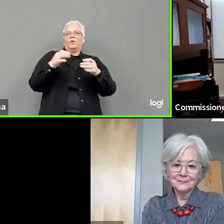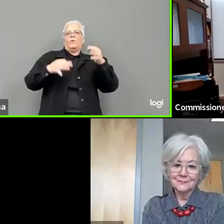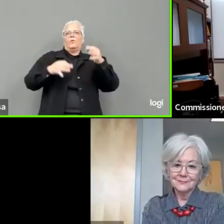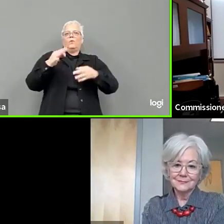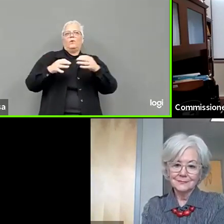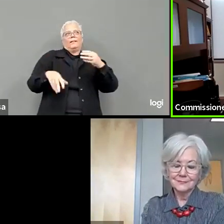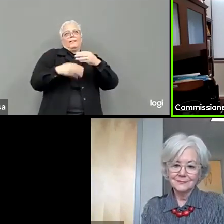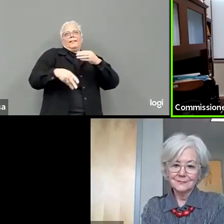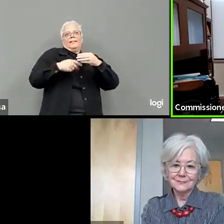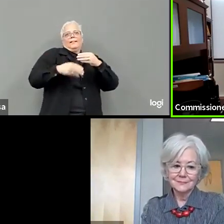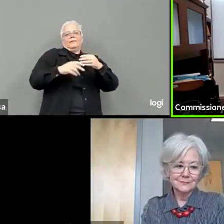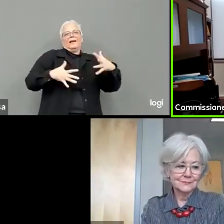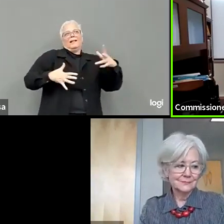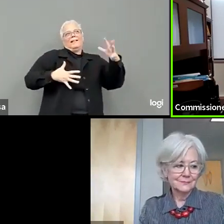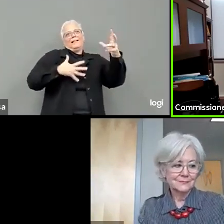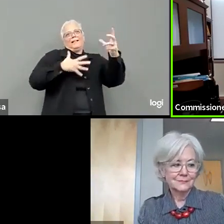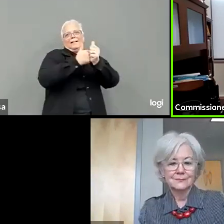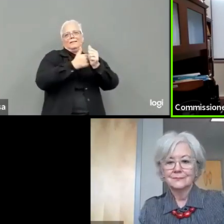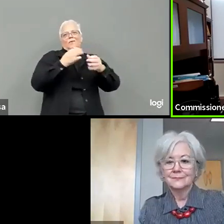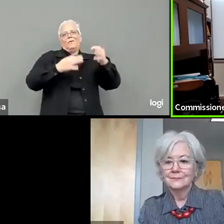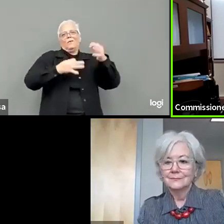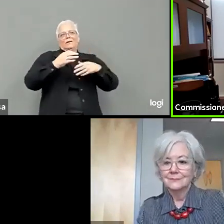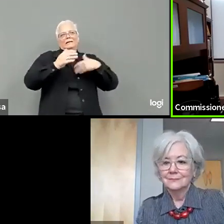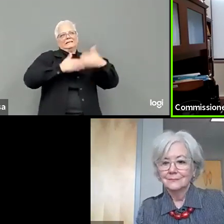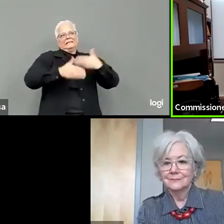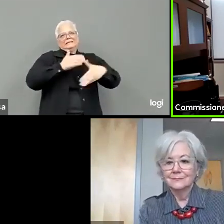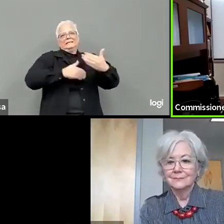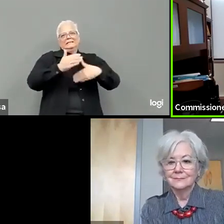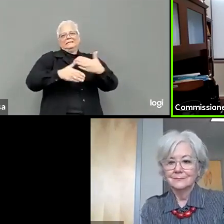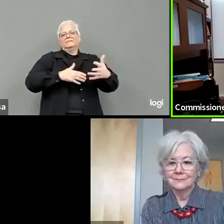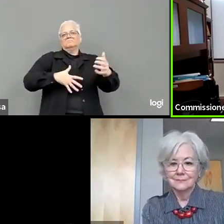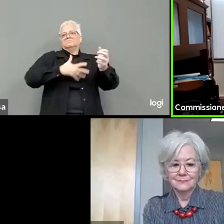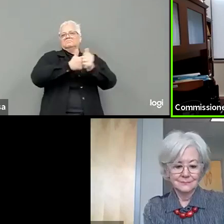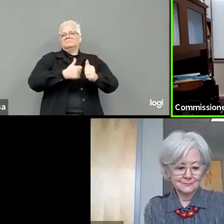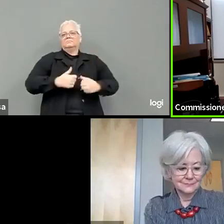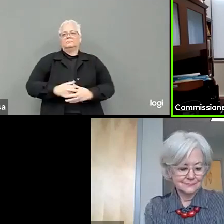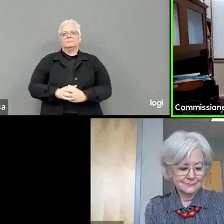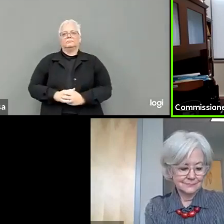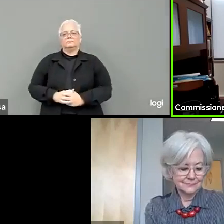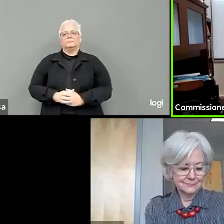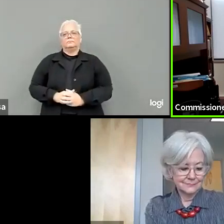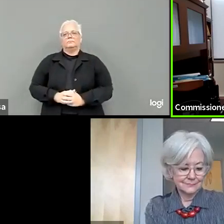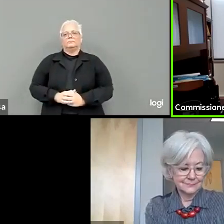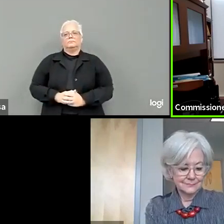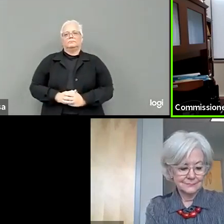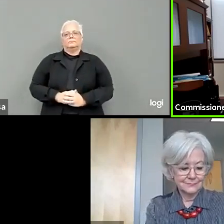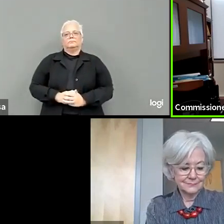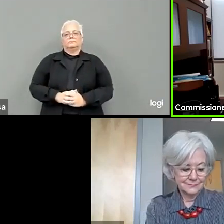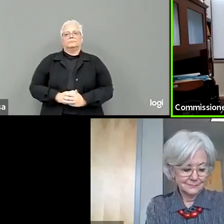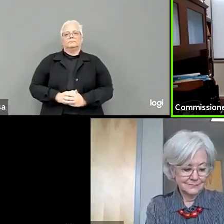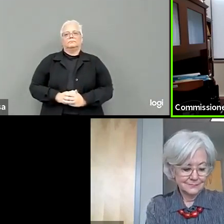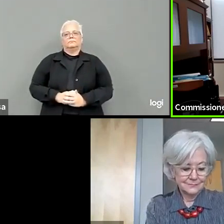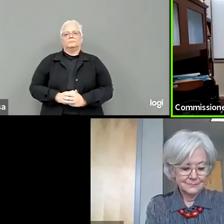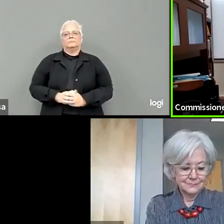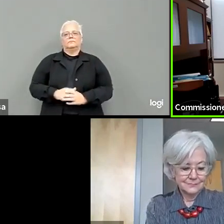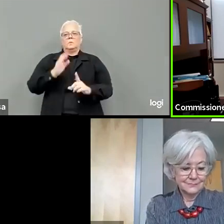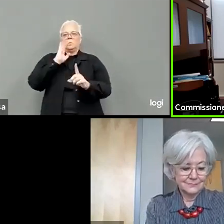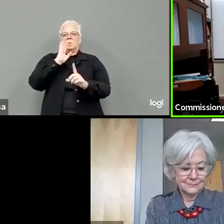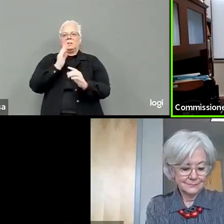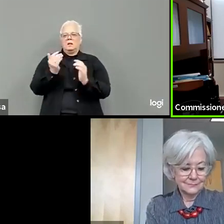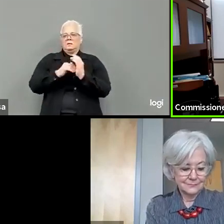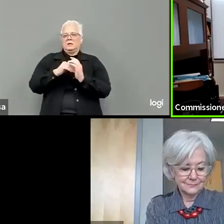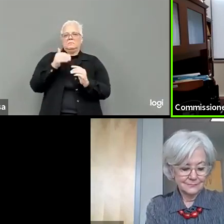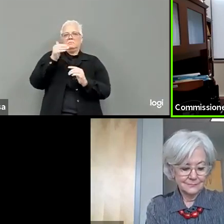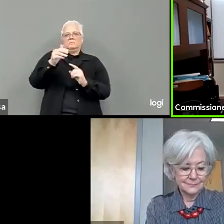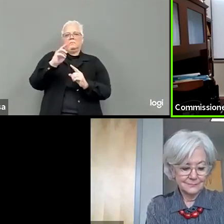future? Yes, it's on March 5th. On March 5th, they'll be doing that again. So with all the same protocols in